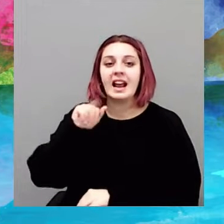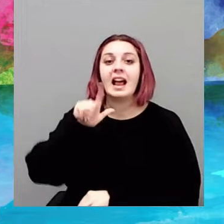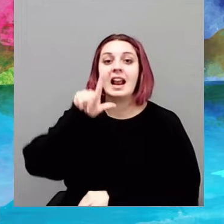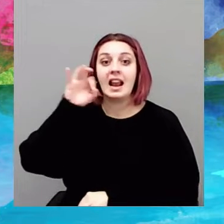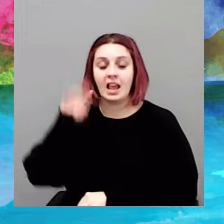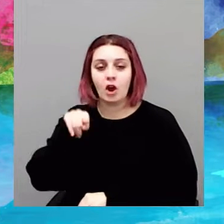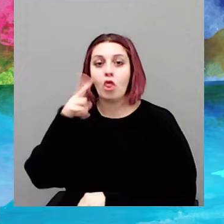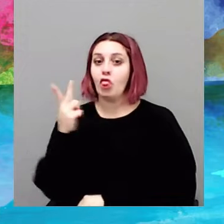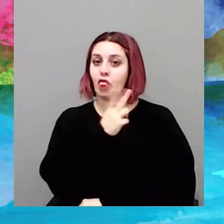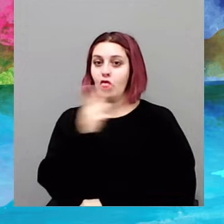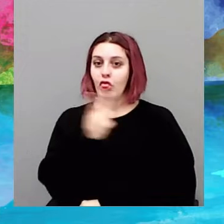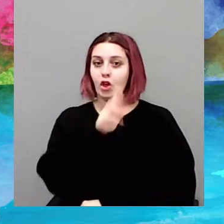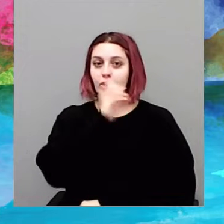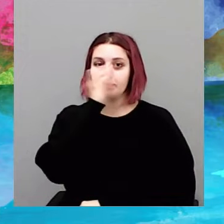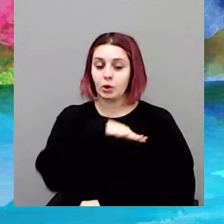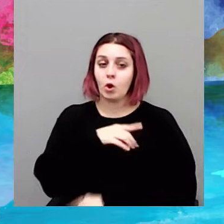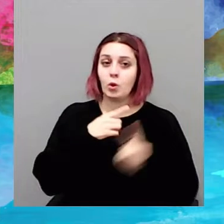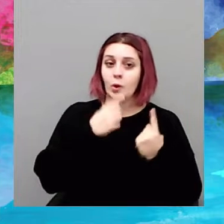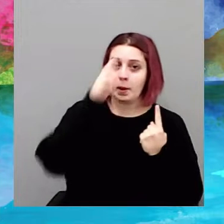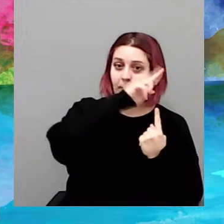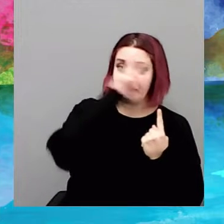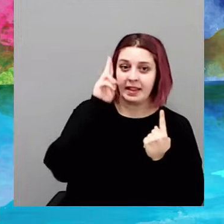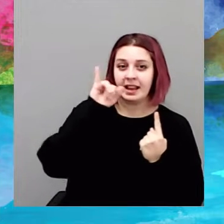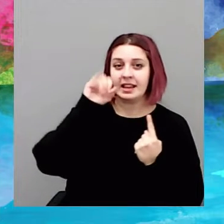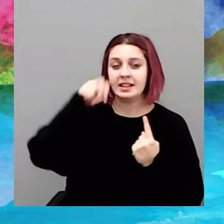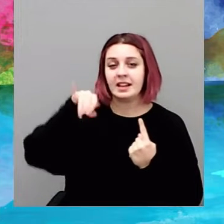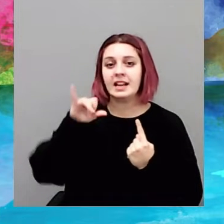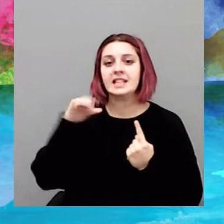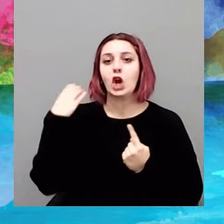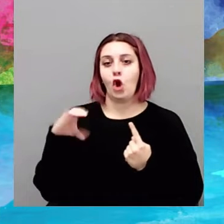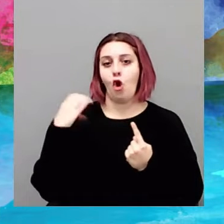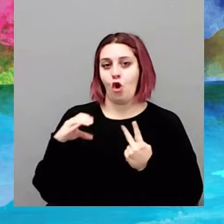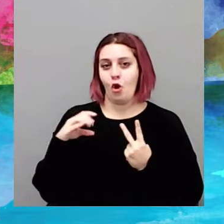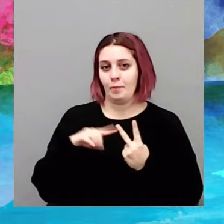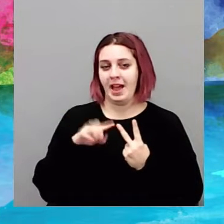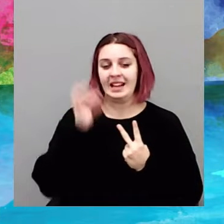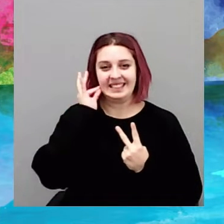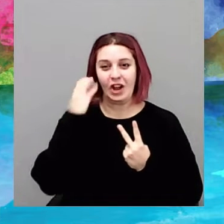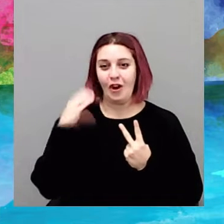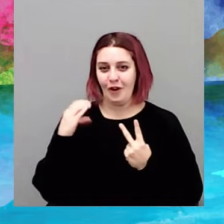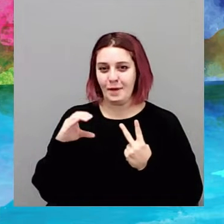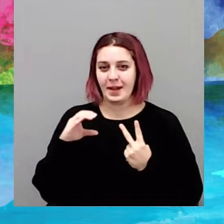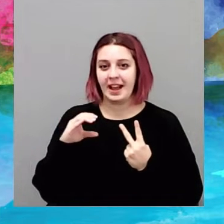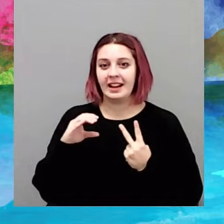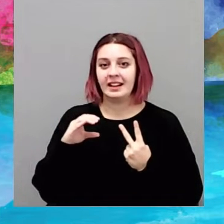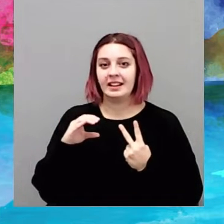These are two children. One's from Madrid and Janet is from Colombia, and they were with